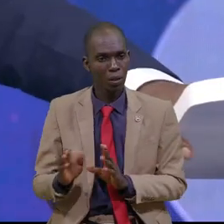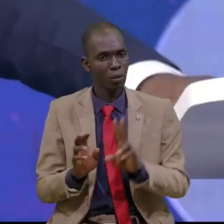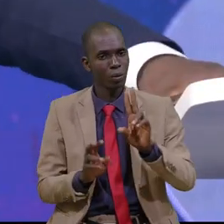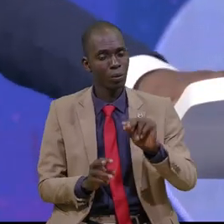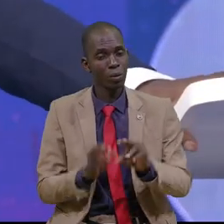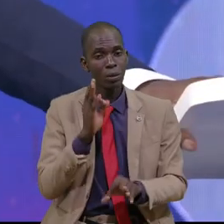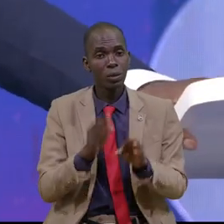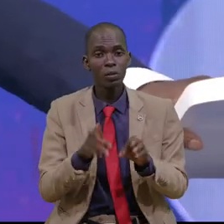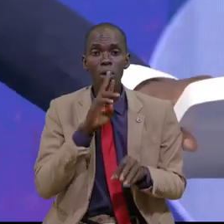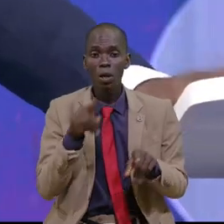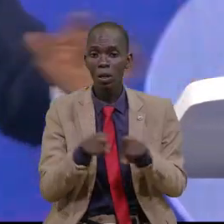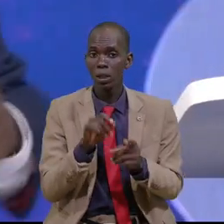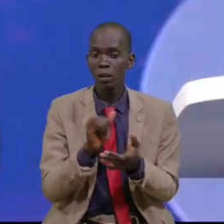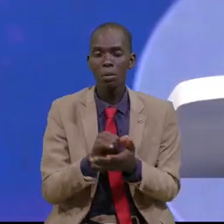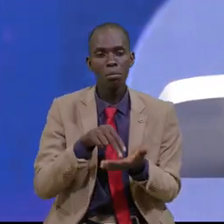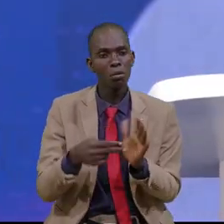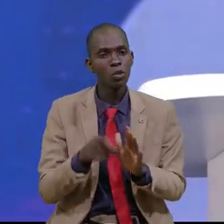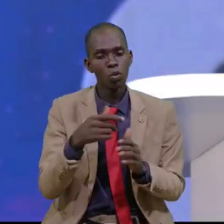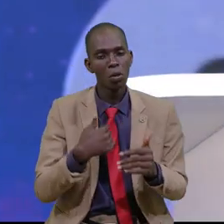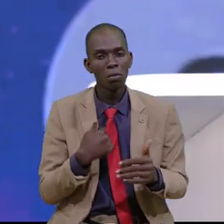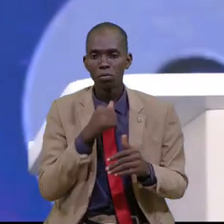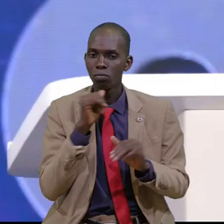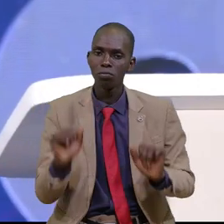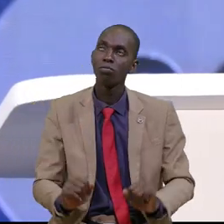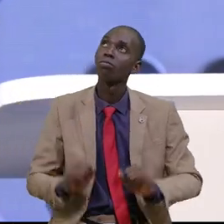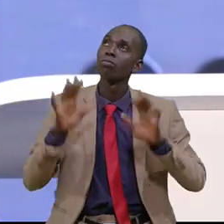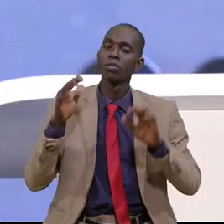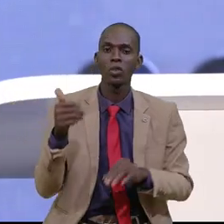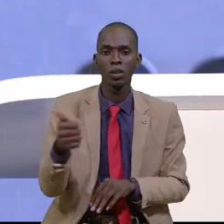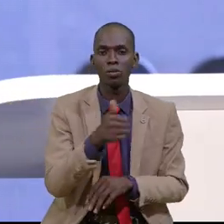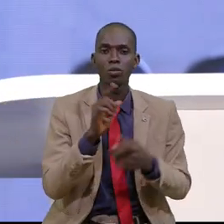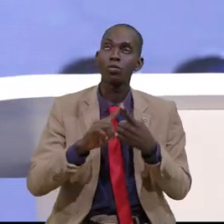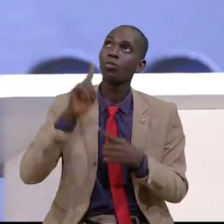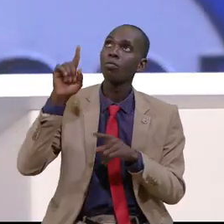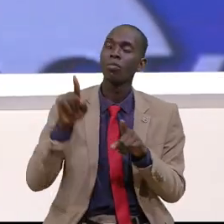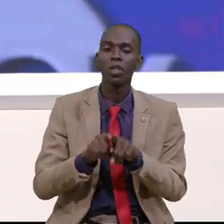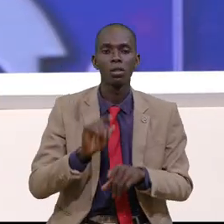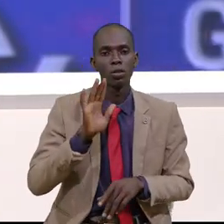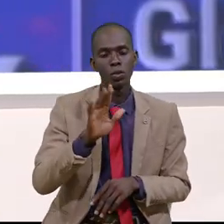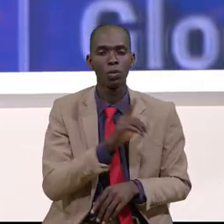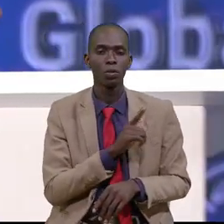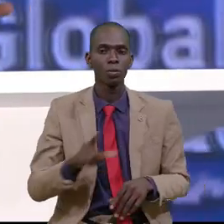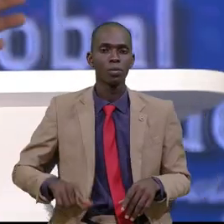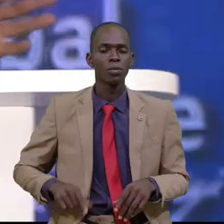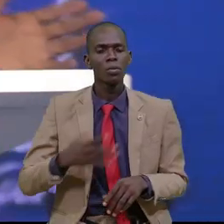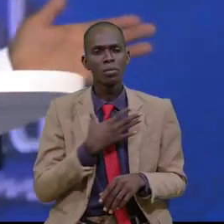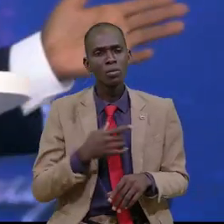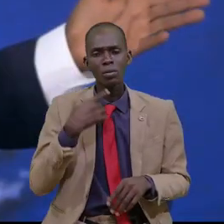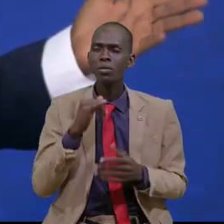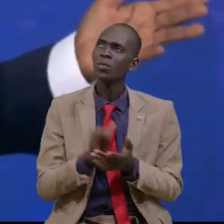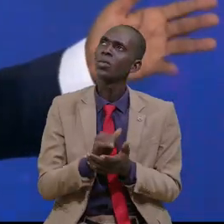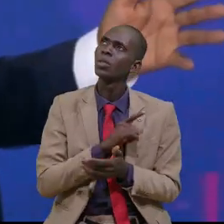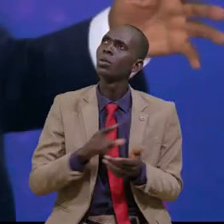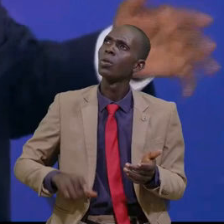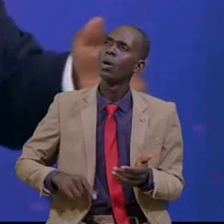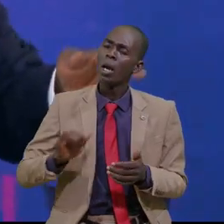you're not making him your Lord. But when you come and you say, Lord, I thought this what I will do.